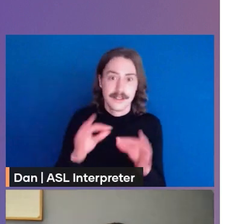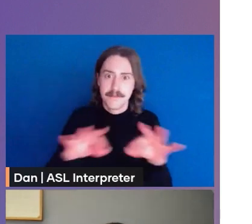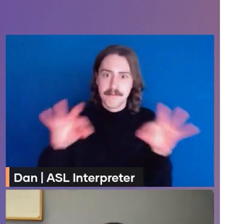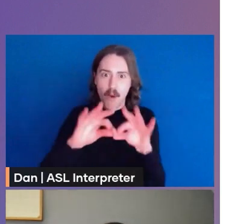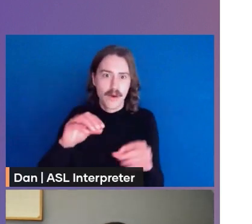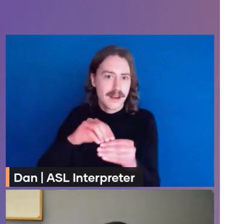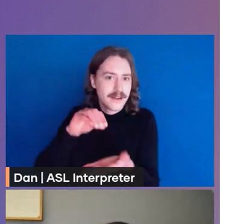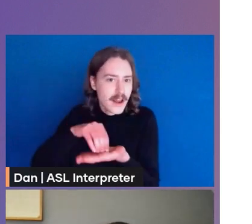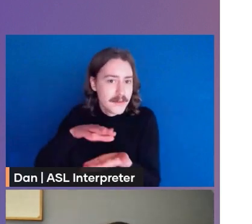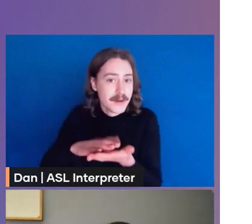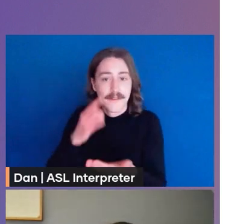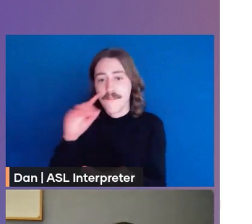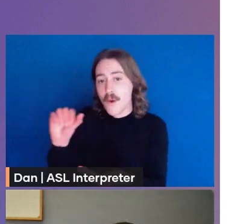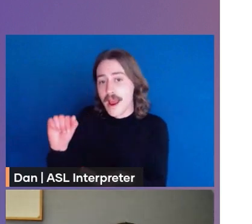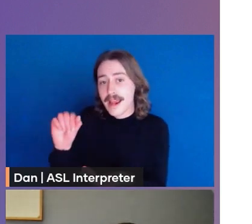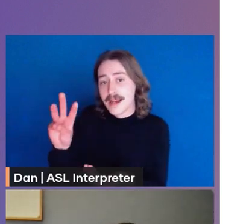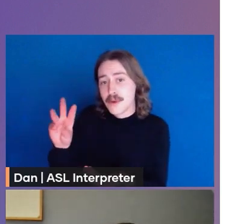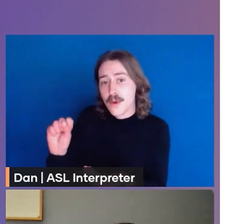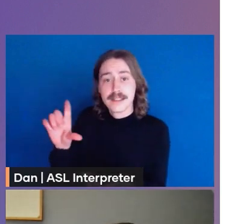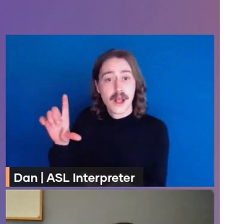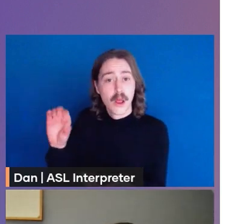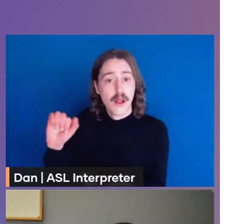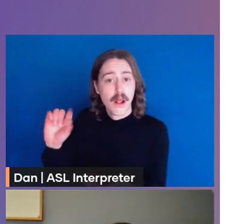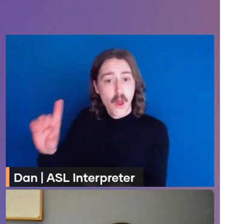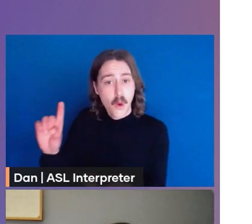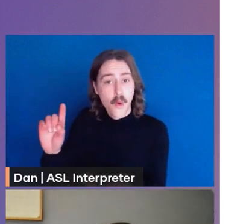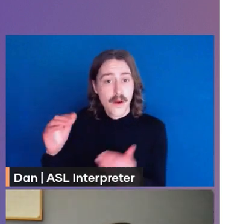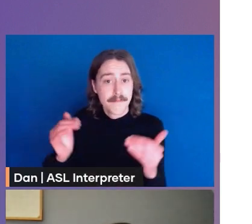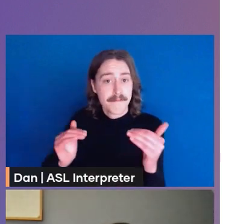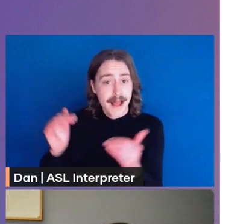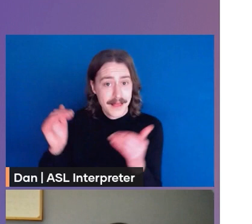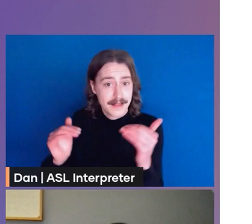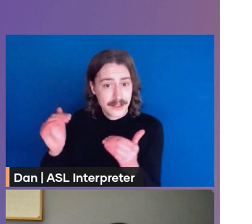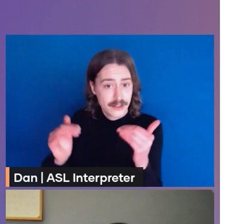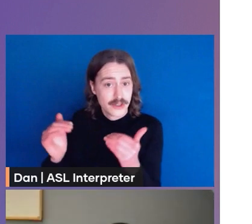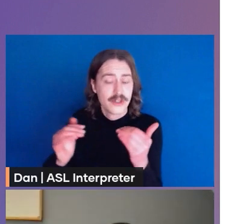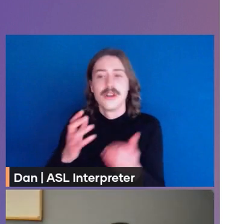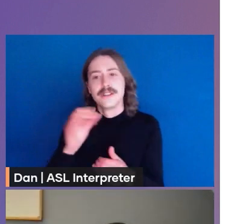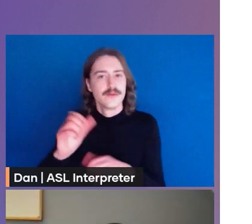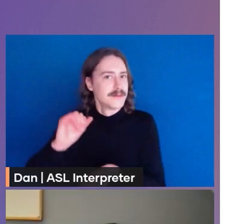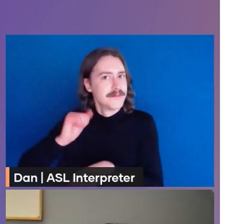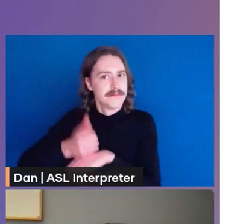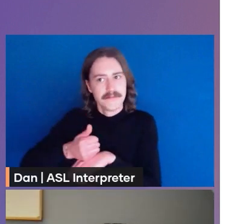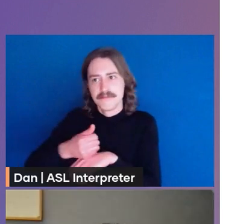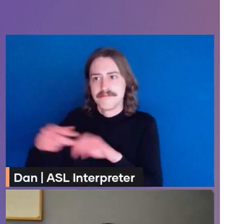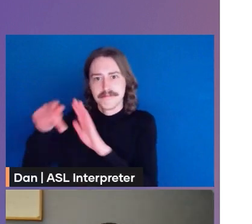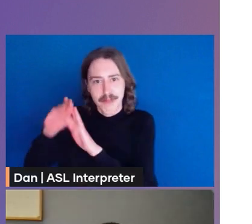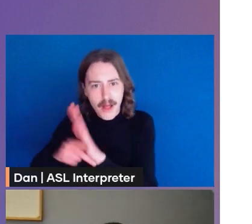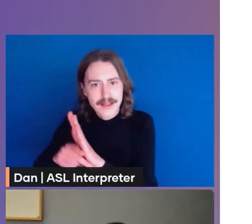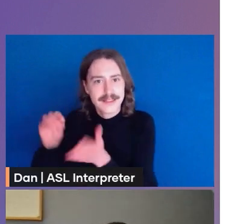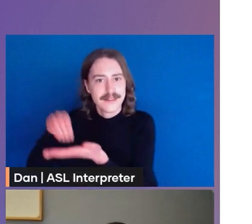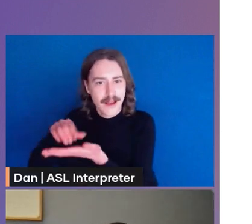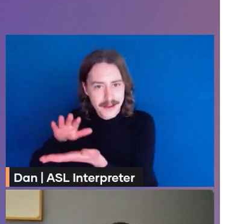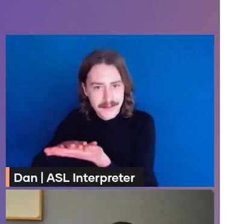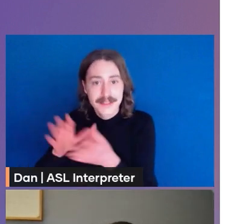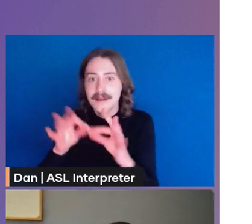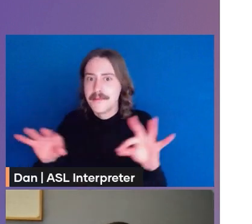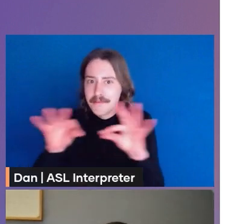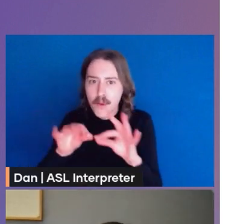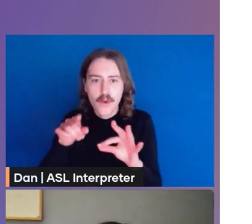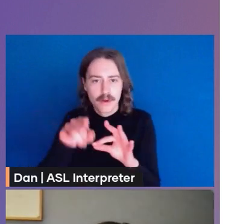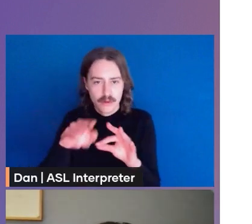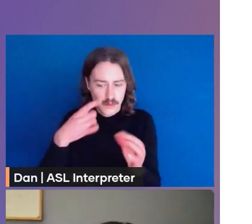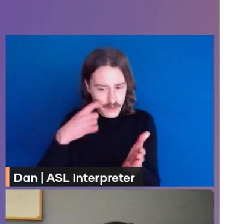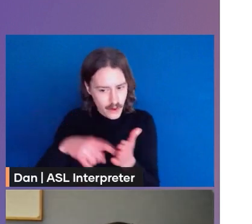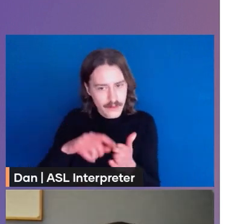the AWS load balancers that you set up your roles and policy documents and attachment to make sure that your nodes do have access and